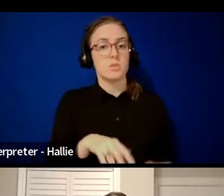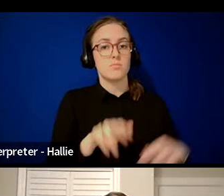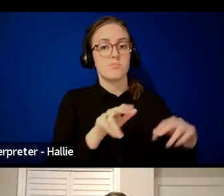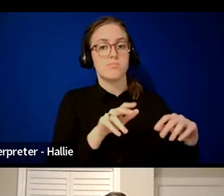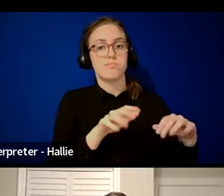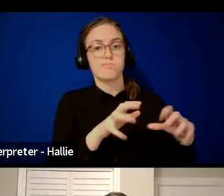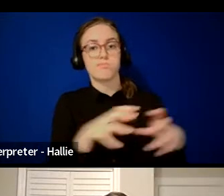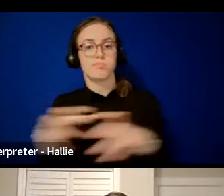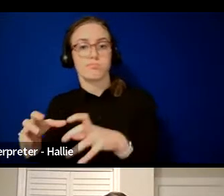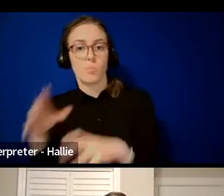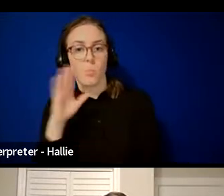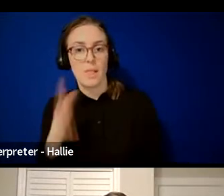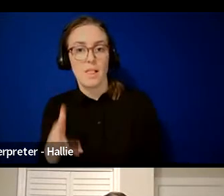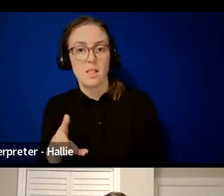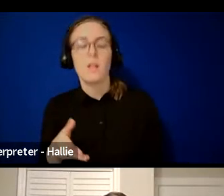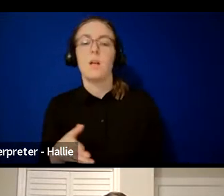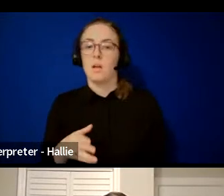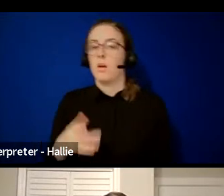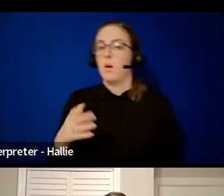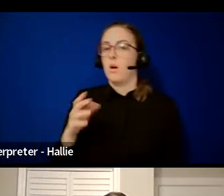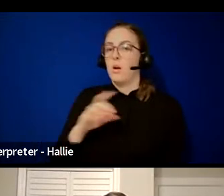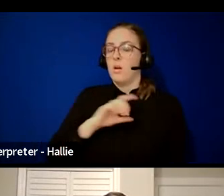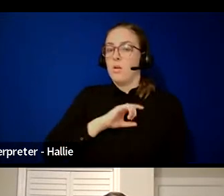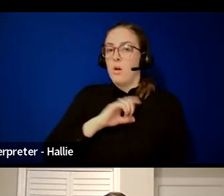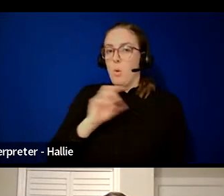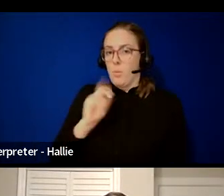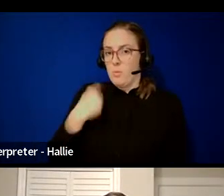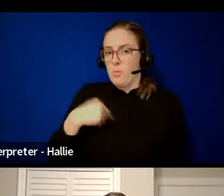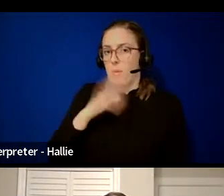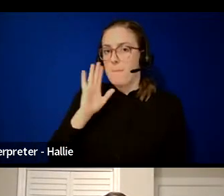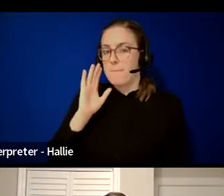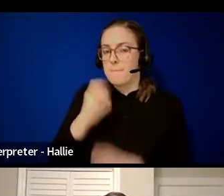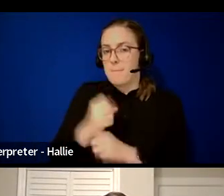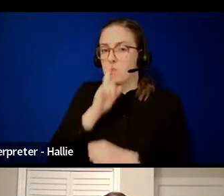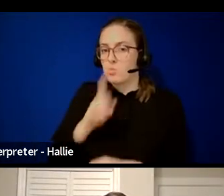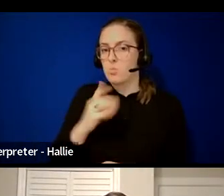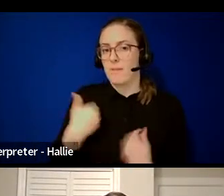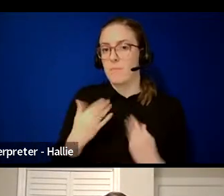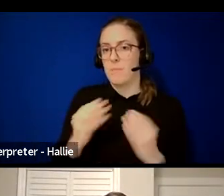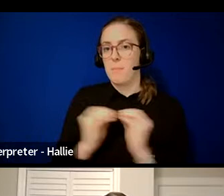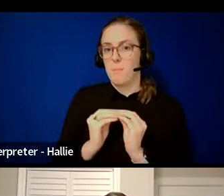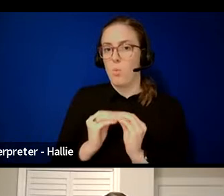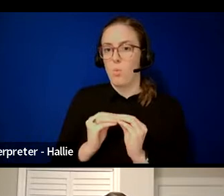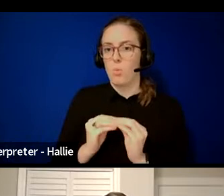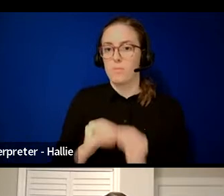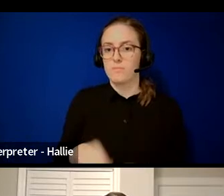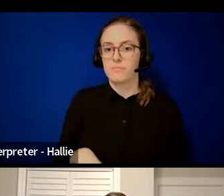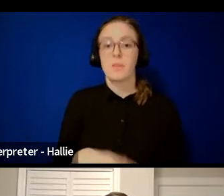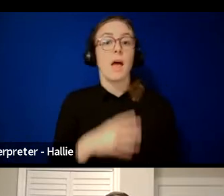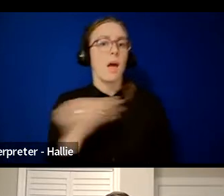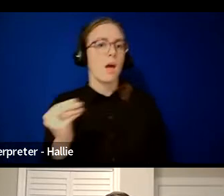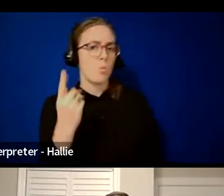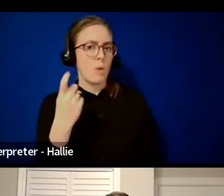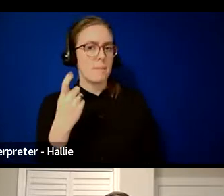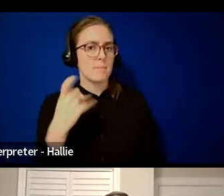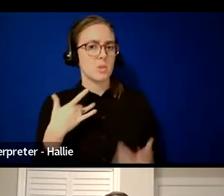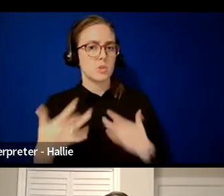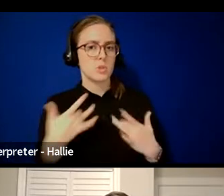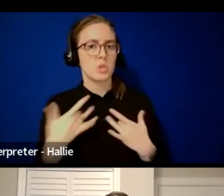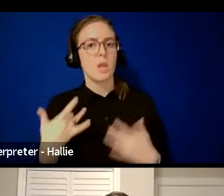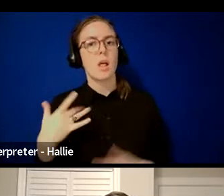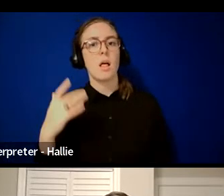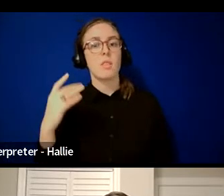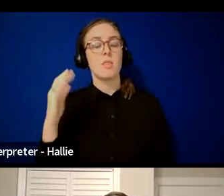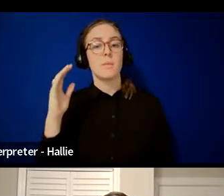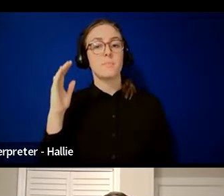more. And one more concern I have. The Arboretum. It used to be a police